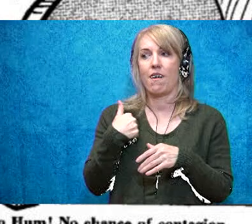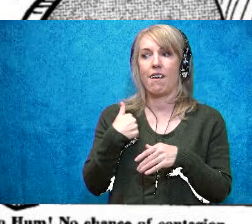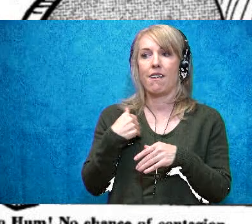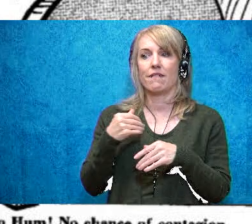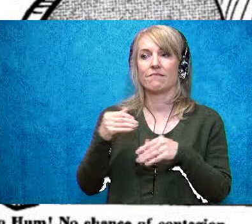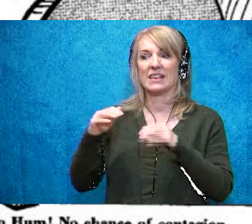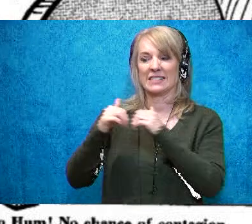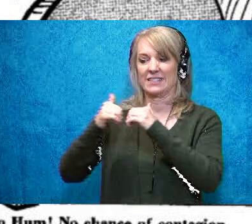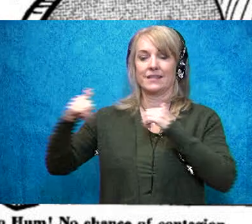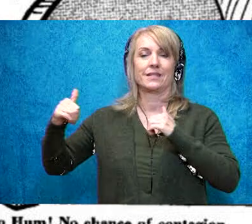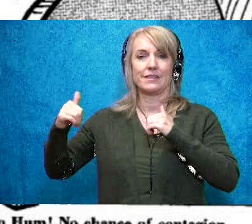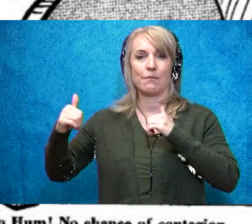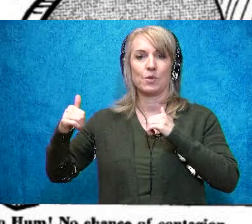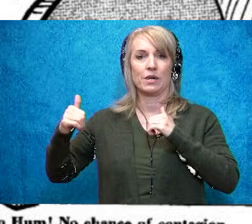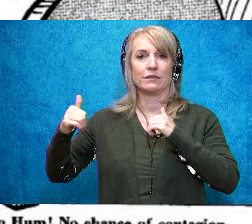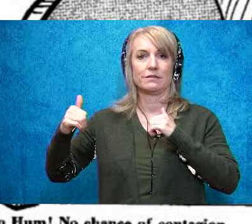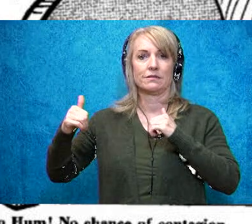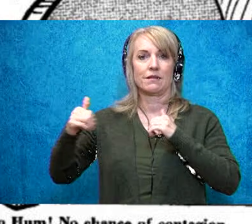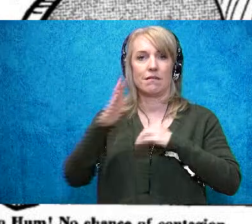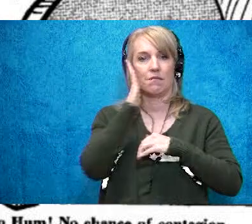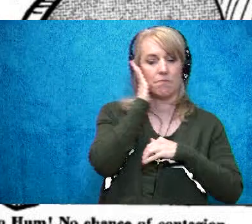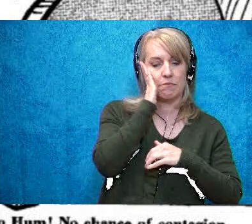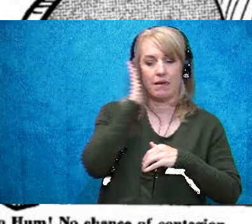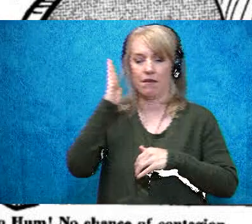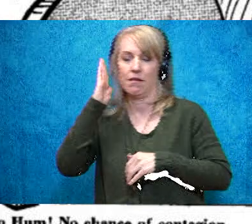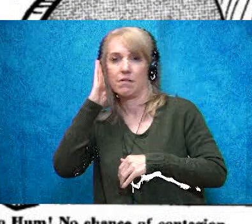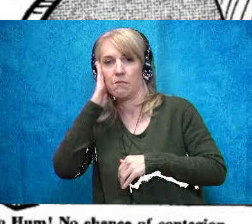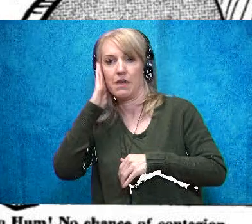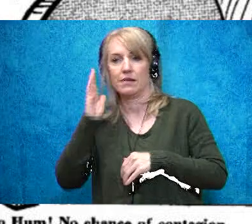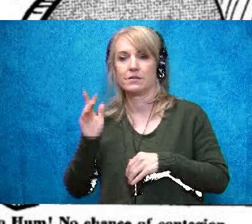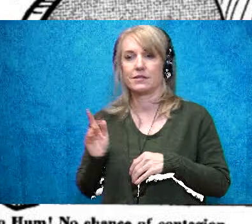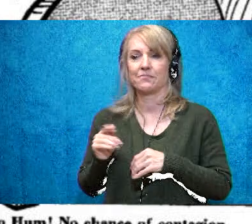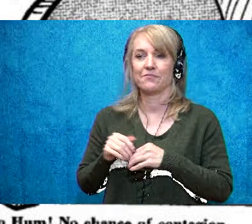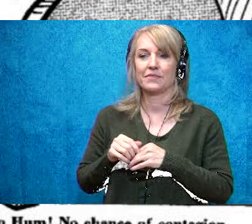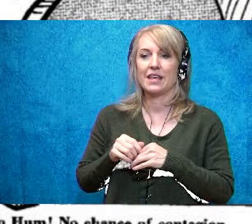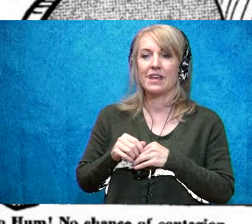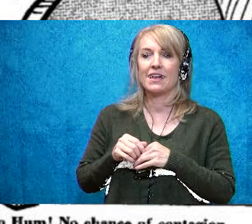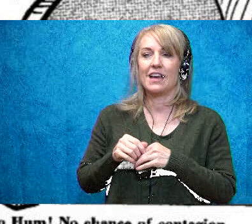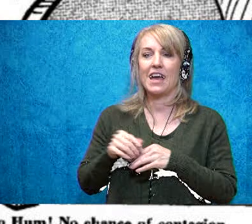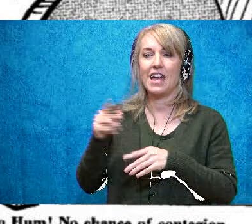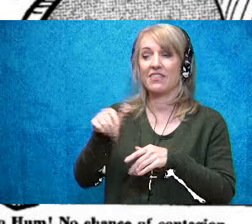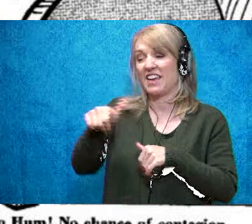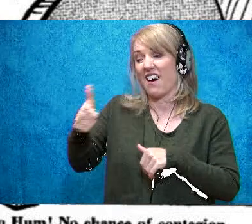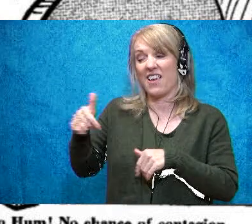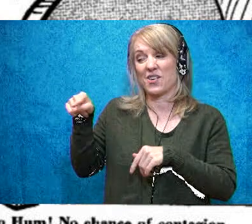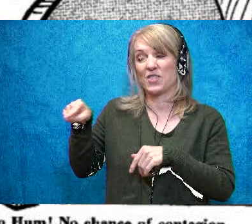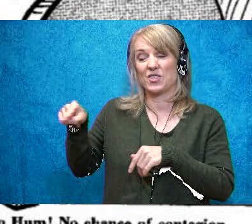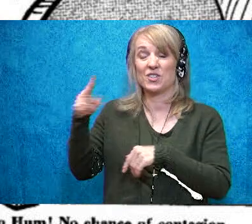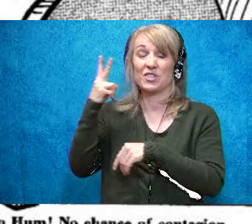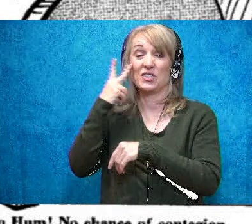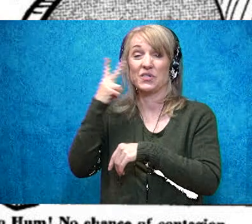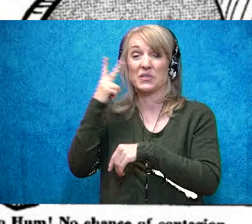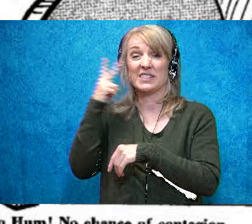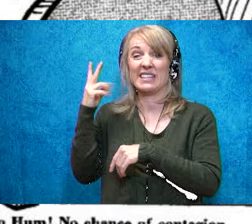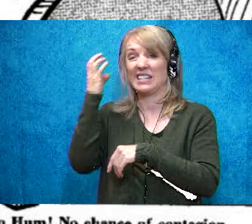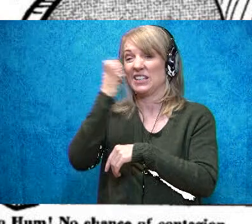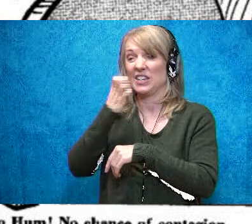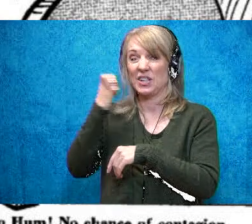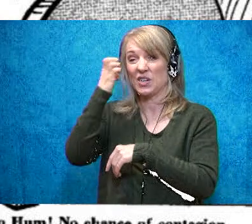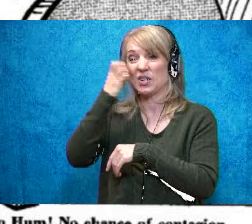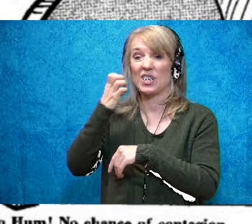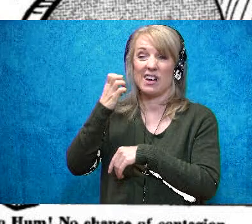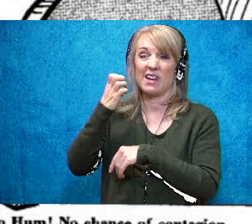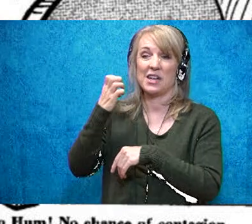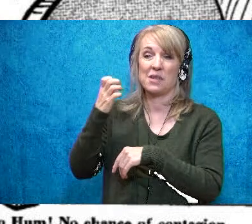to your right, it's labeled Europe. And in it, you see these children, there's smoke coming up, maybe that represents smell or disease